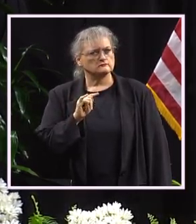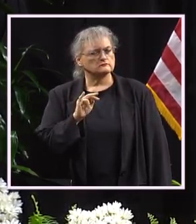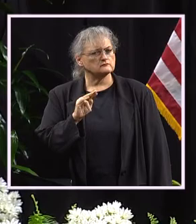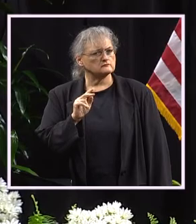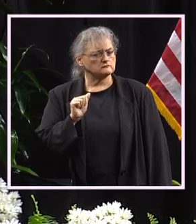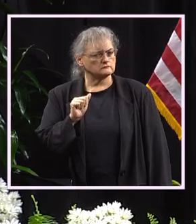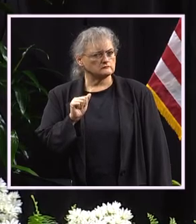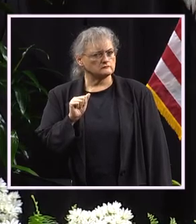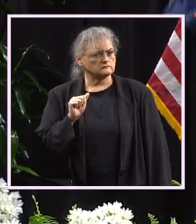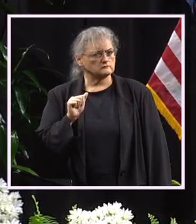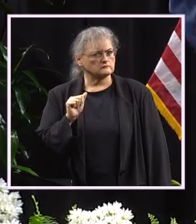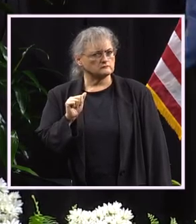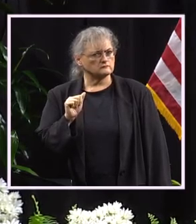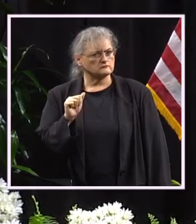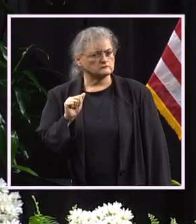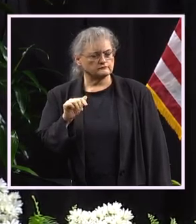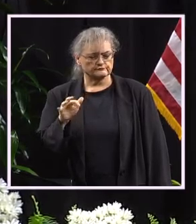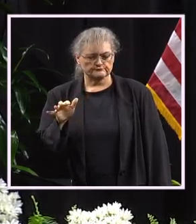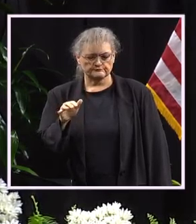Musakegs.